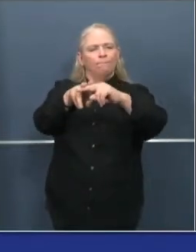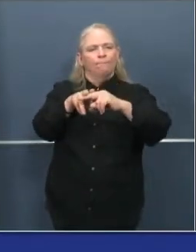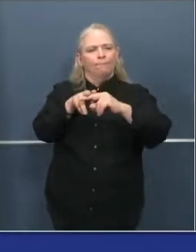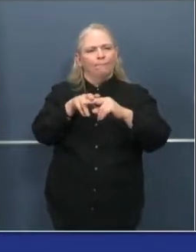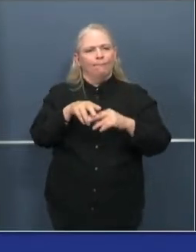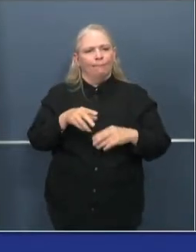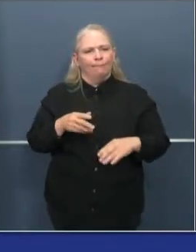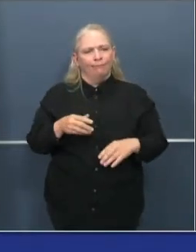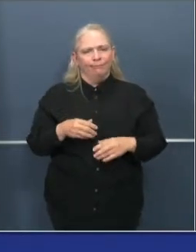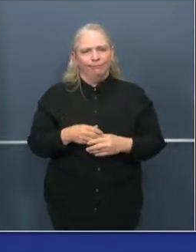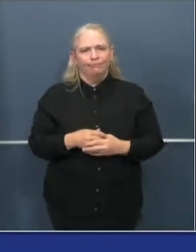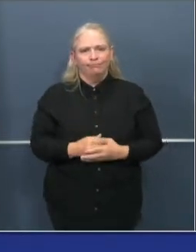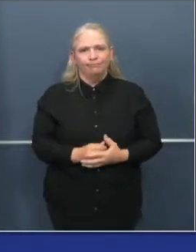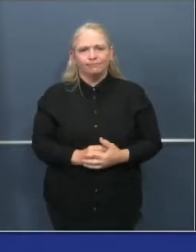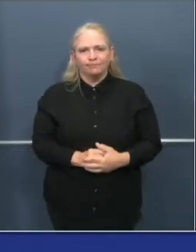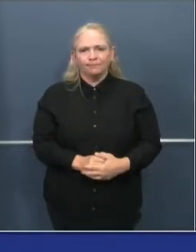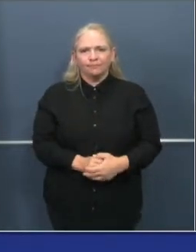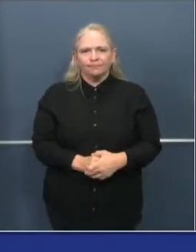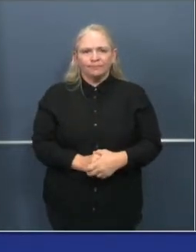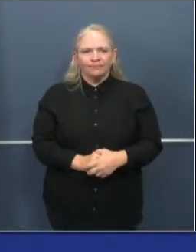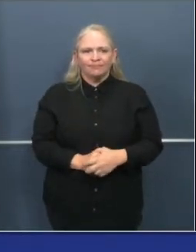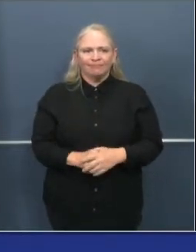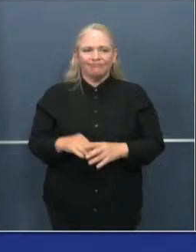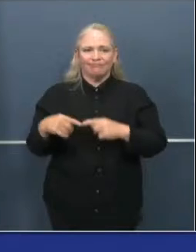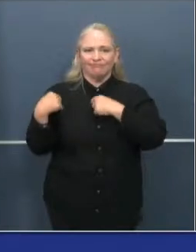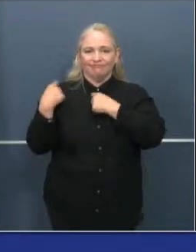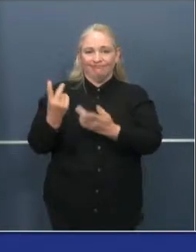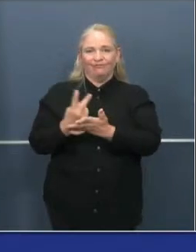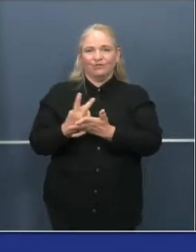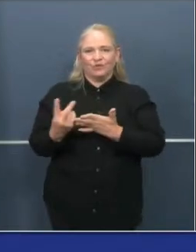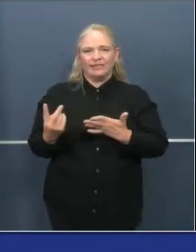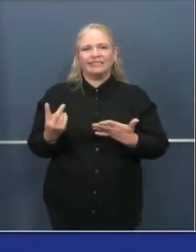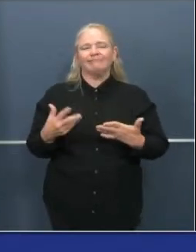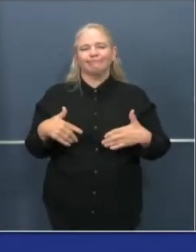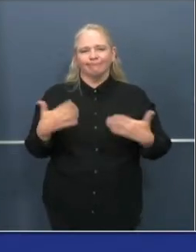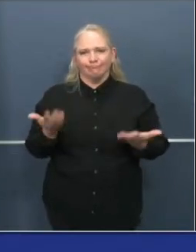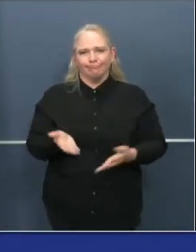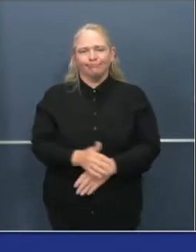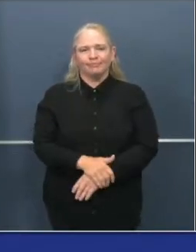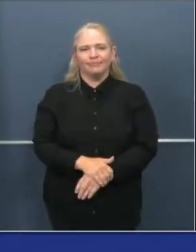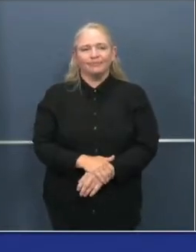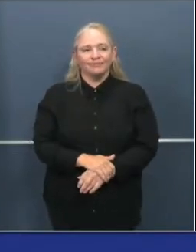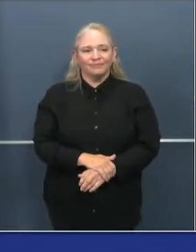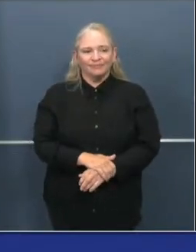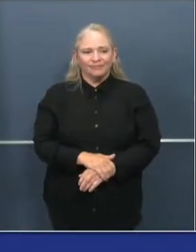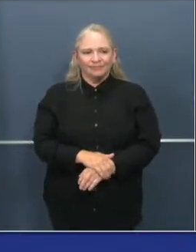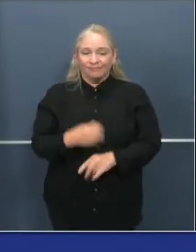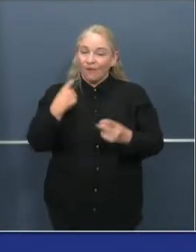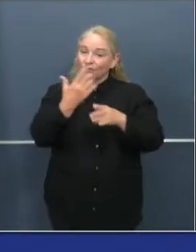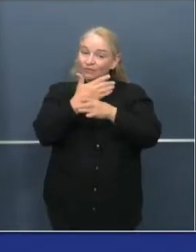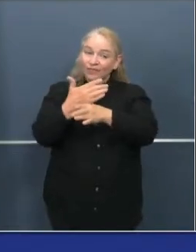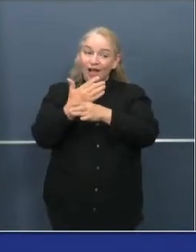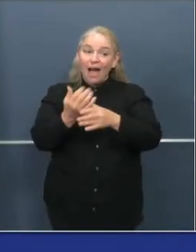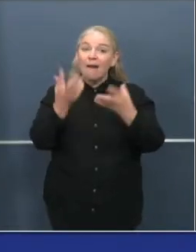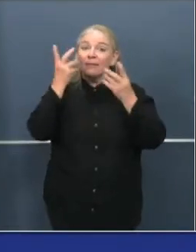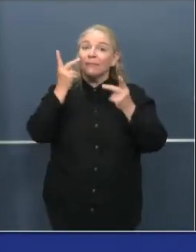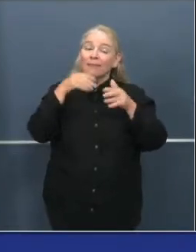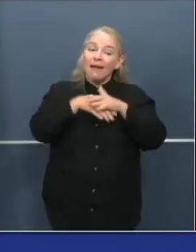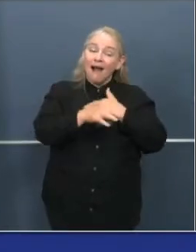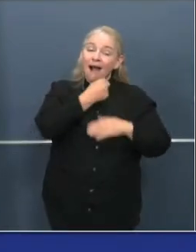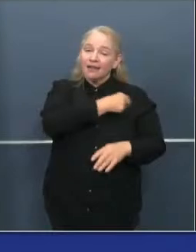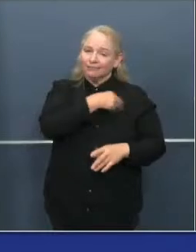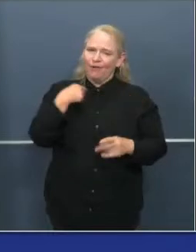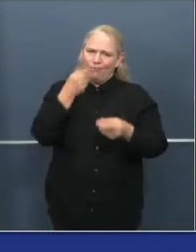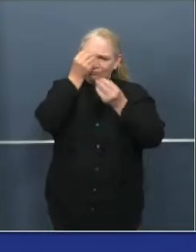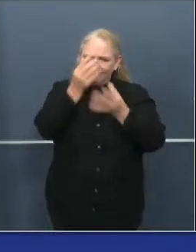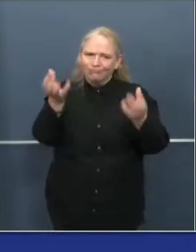you the hospitalization slides. When you see a positivity rate increase, you're likely to see a hospitalization rate increase. This